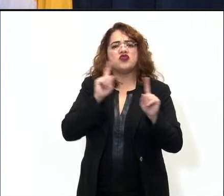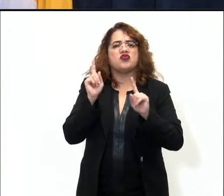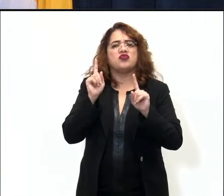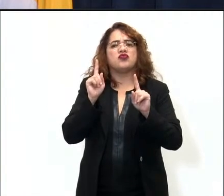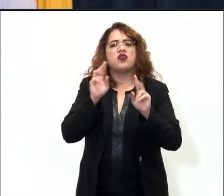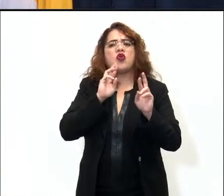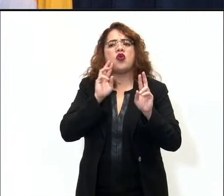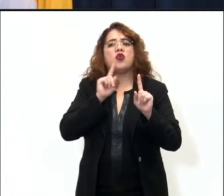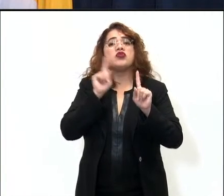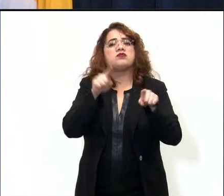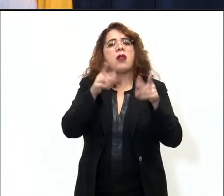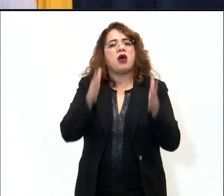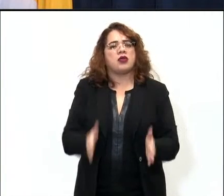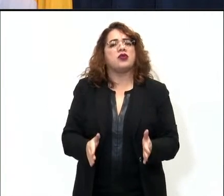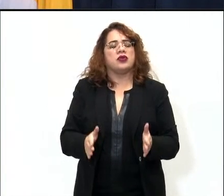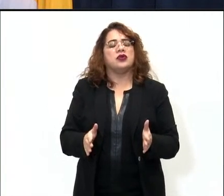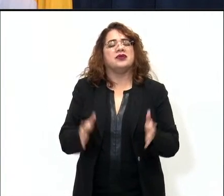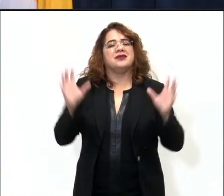declining the vaccine.